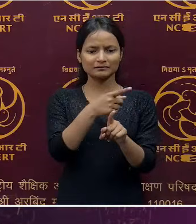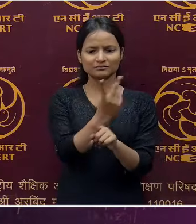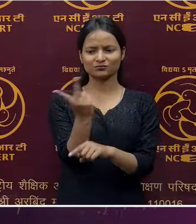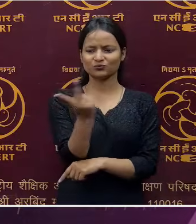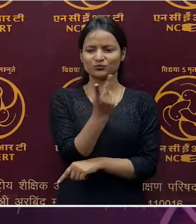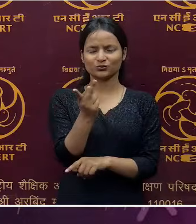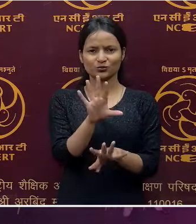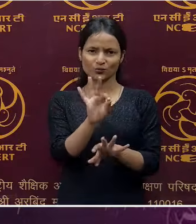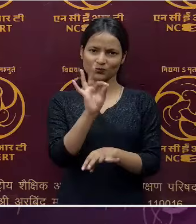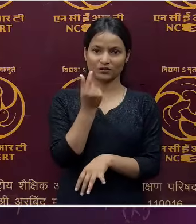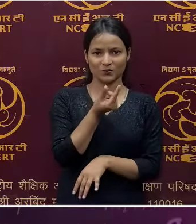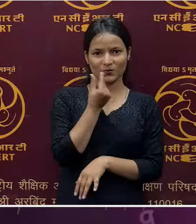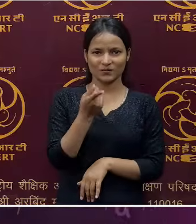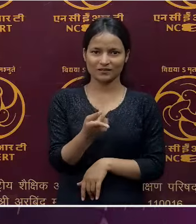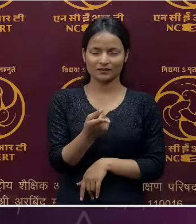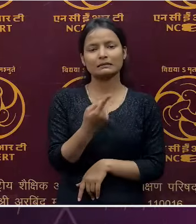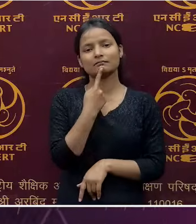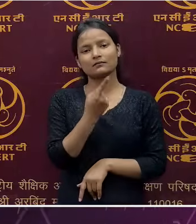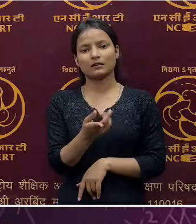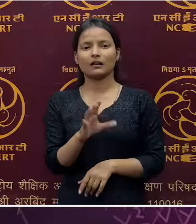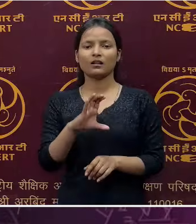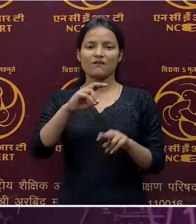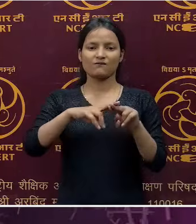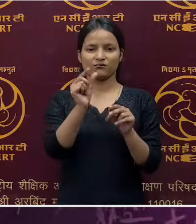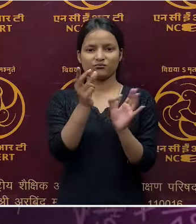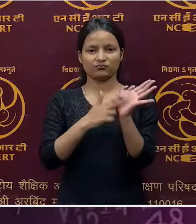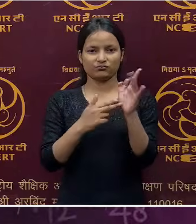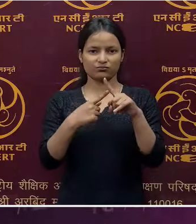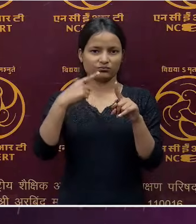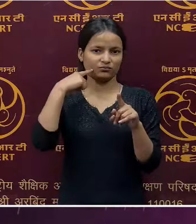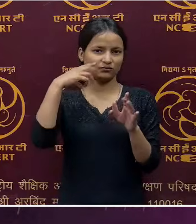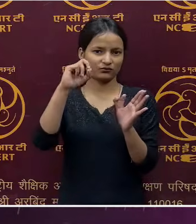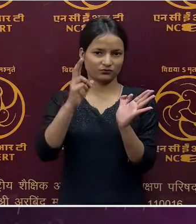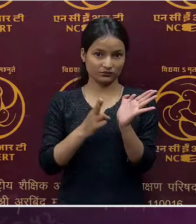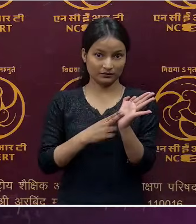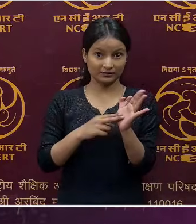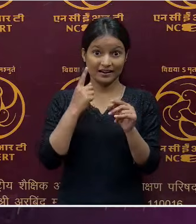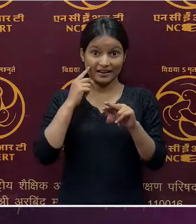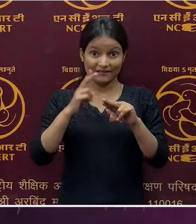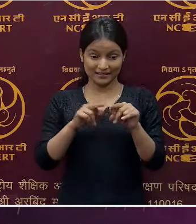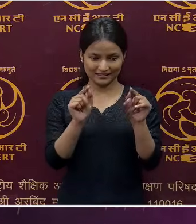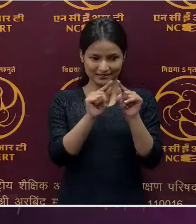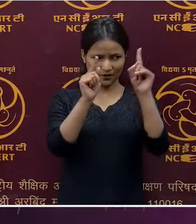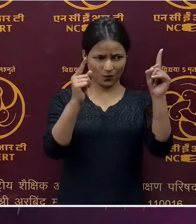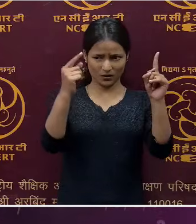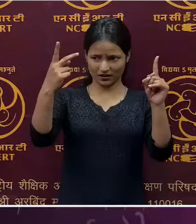elements only which are output of the inputs. So that is the range. So